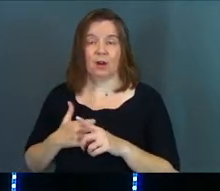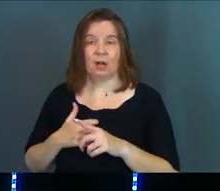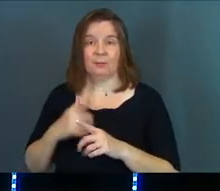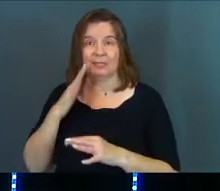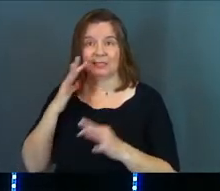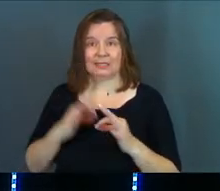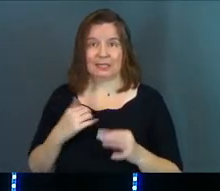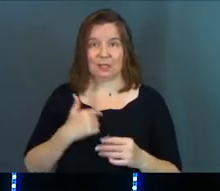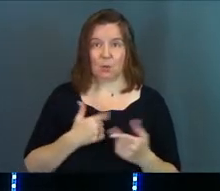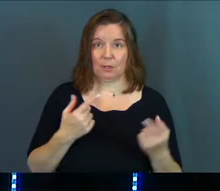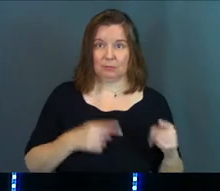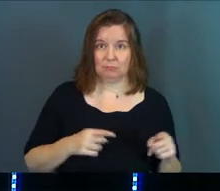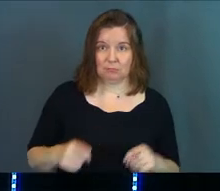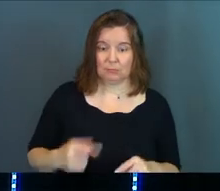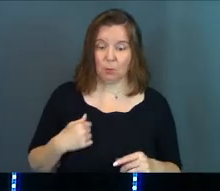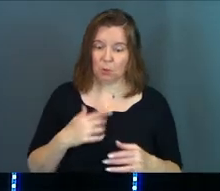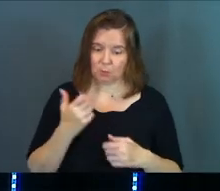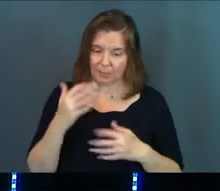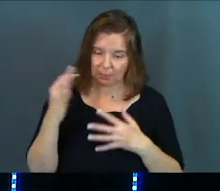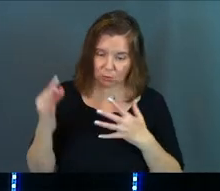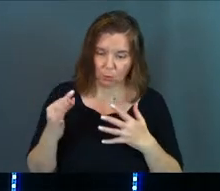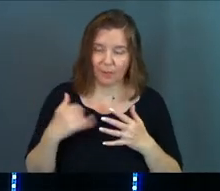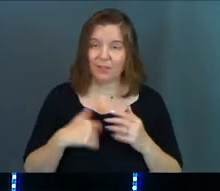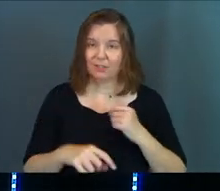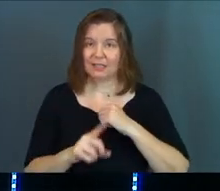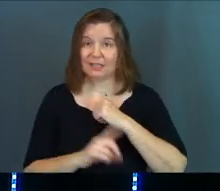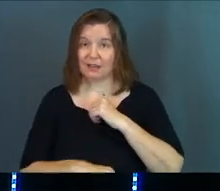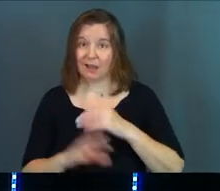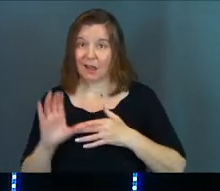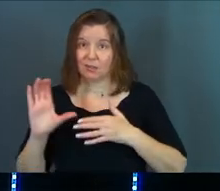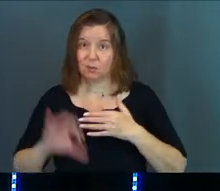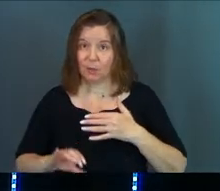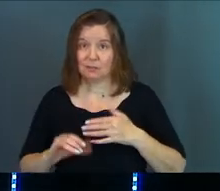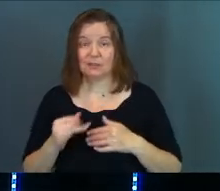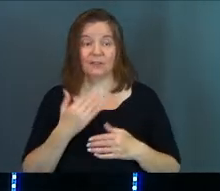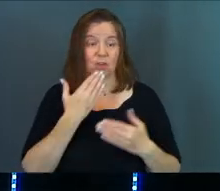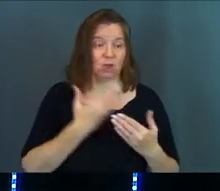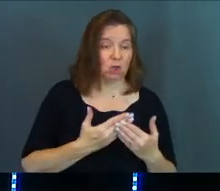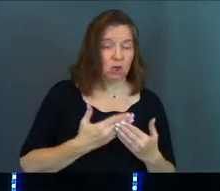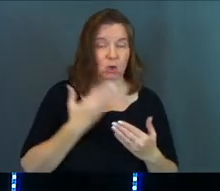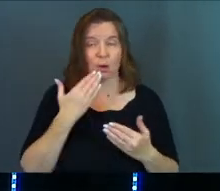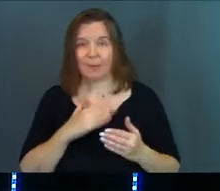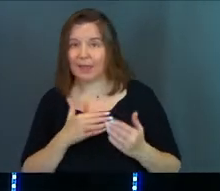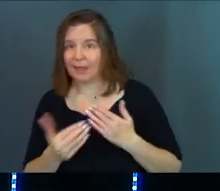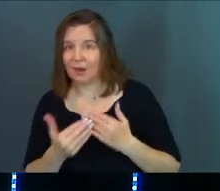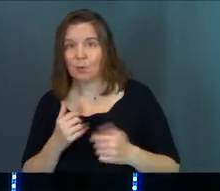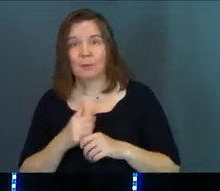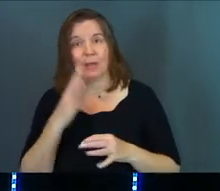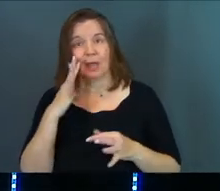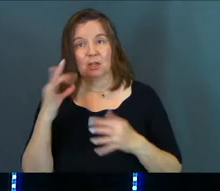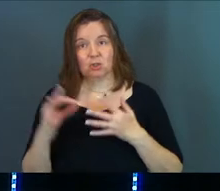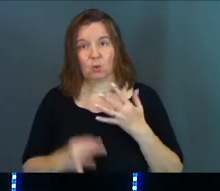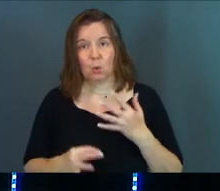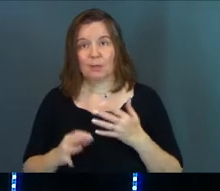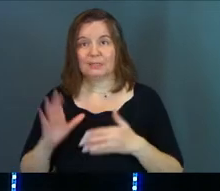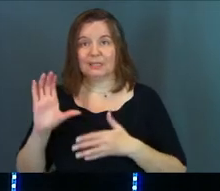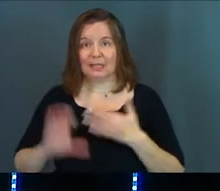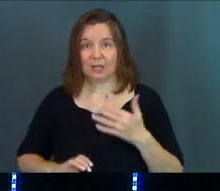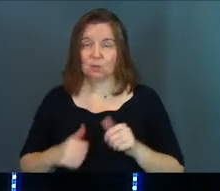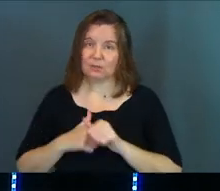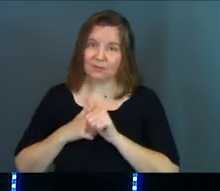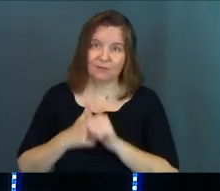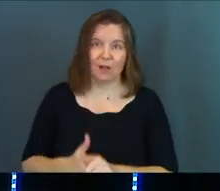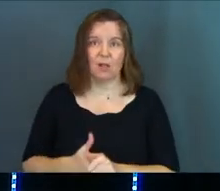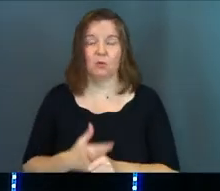from the decisions that we make. When you make a choice, there's a consequence. Amen? Whether good or bad, we make choices and consequences